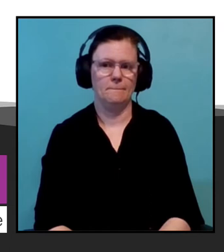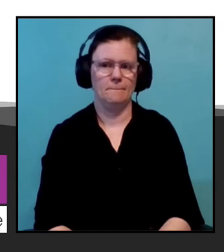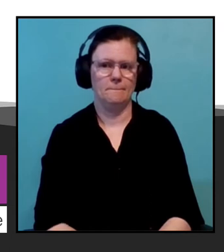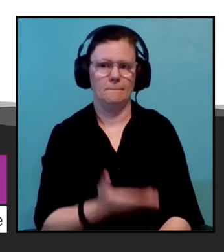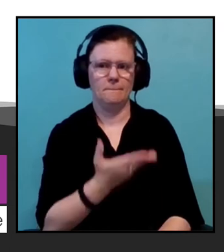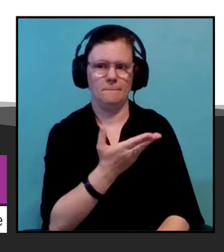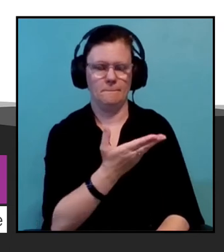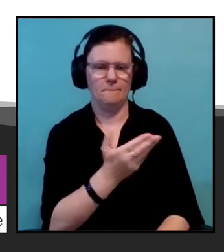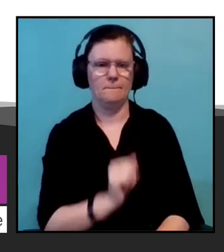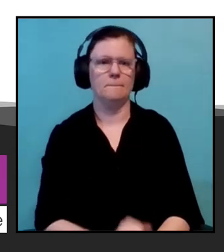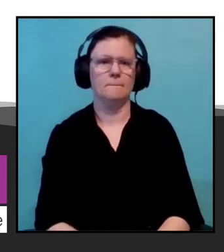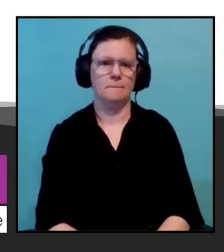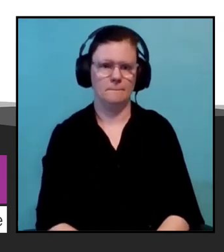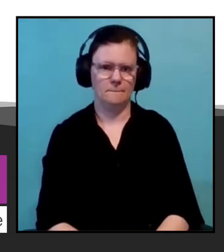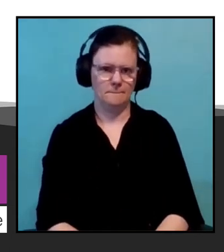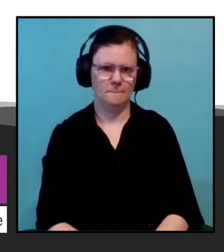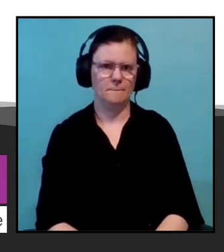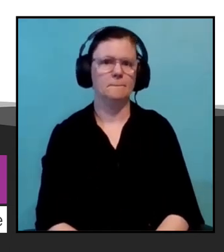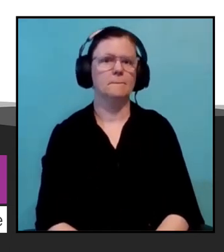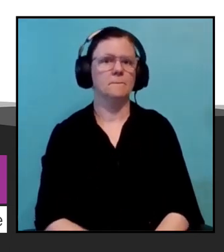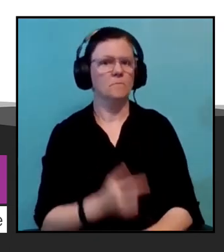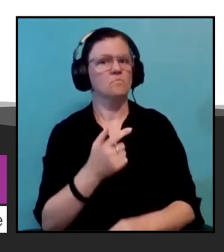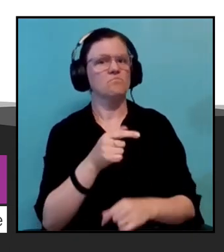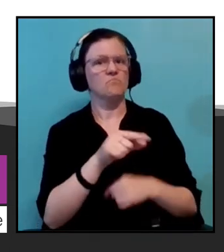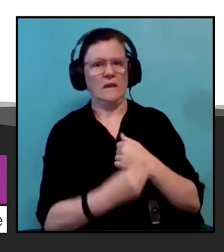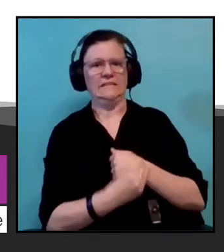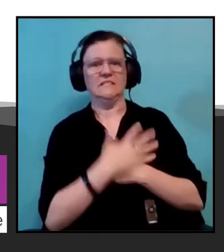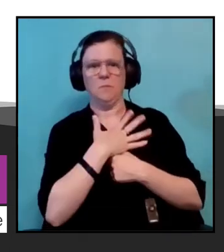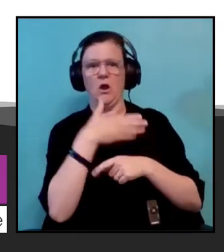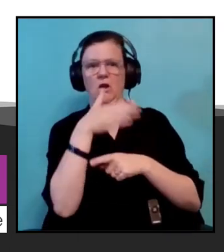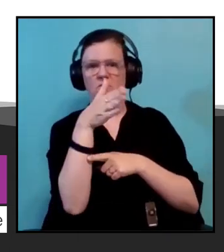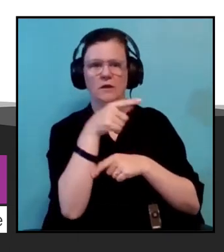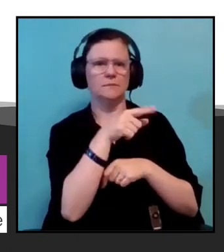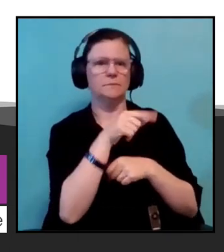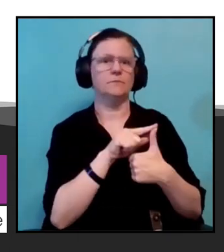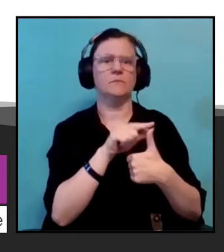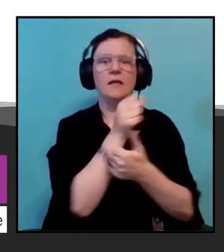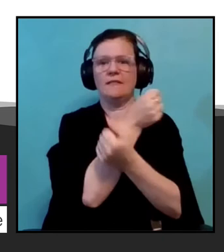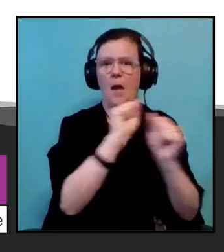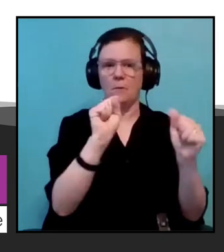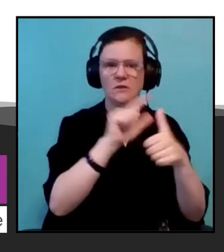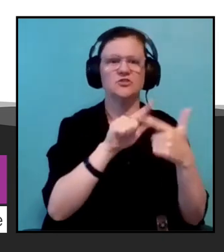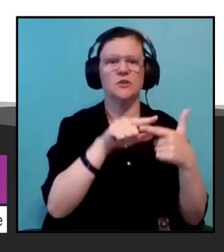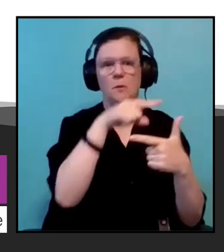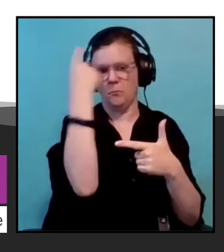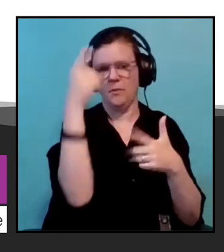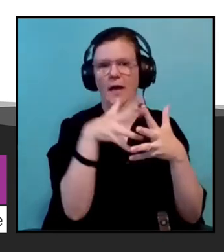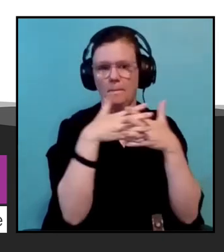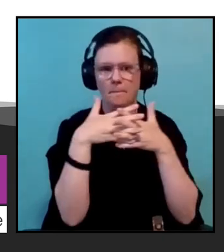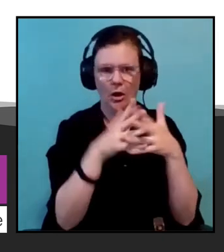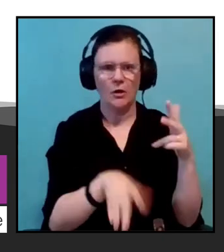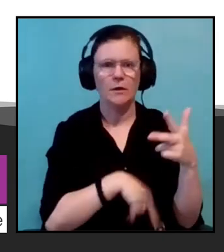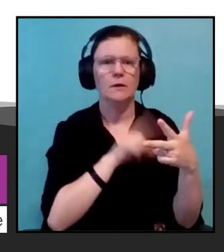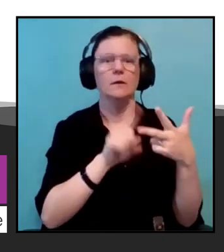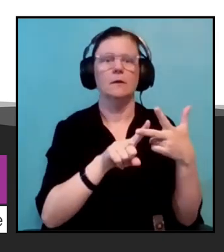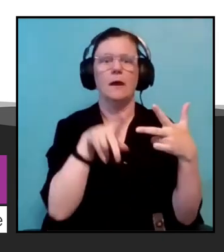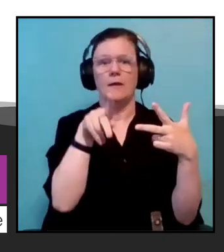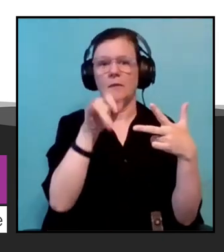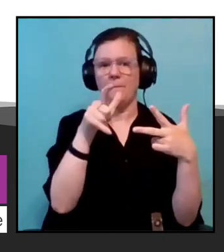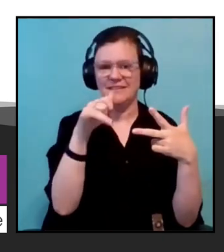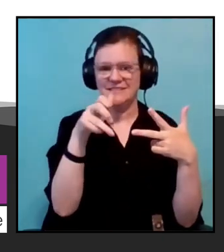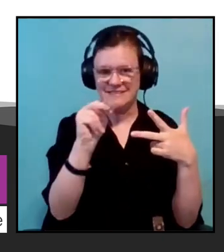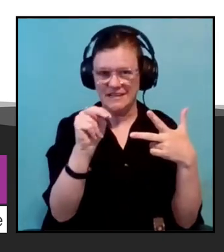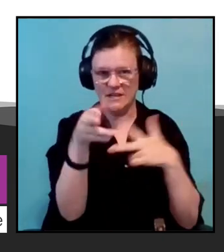These are some examples of flags we looked at for inspiration: the abolitionist flag, Black American flag, Palestinian flag, and the